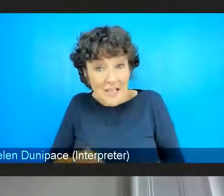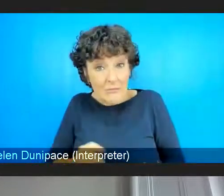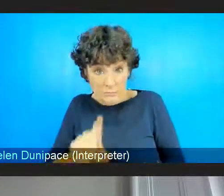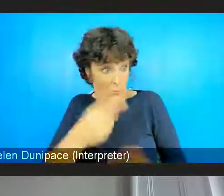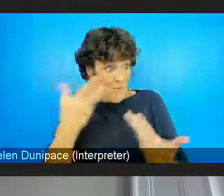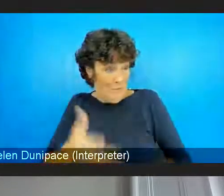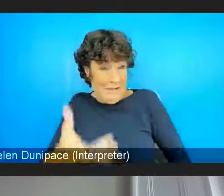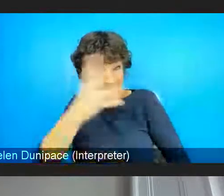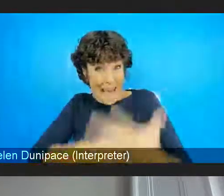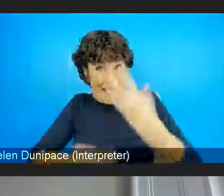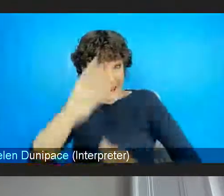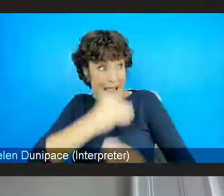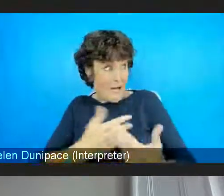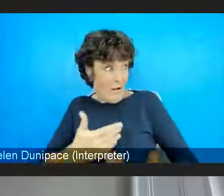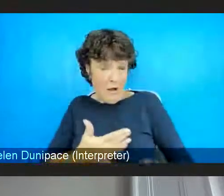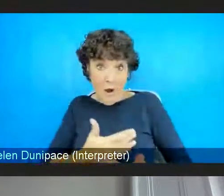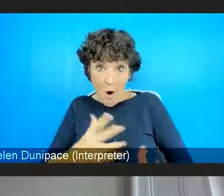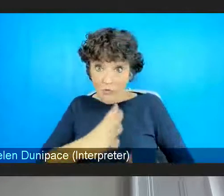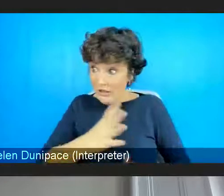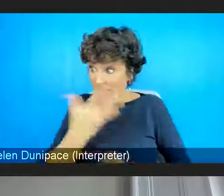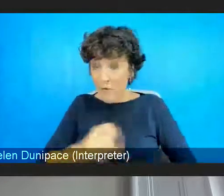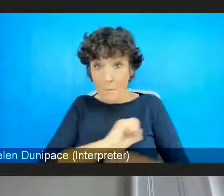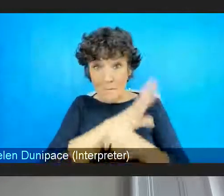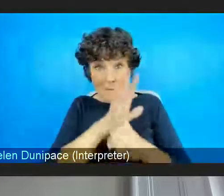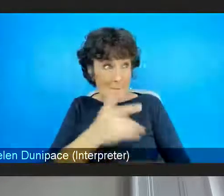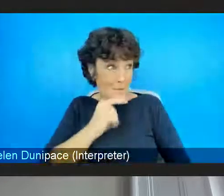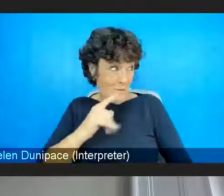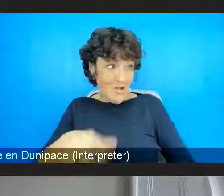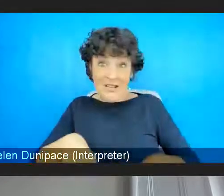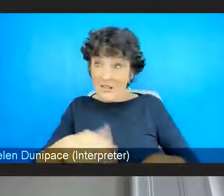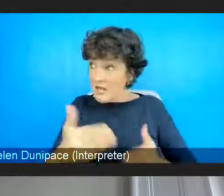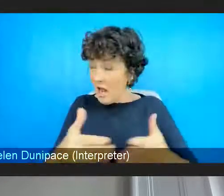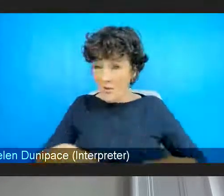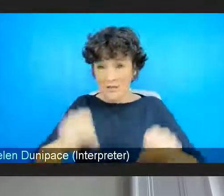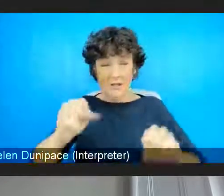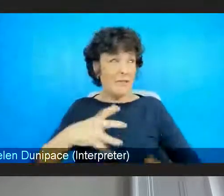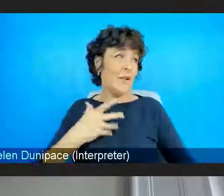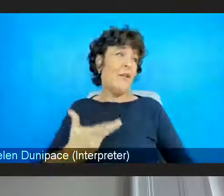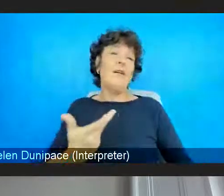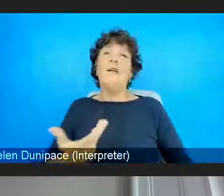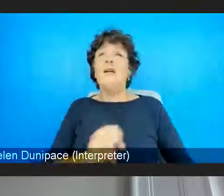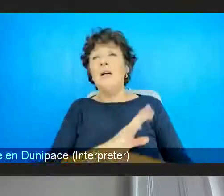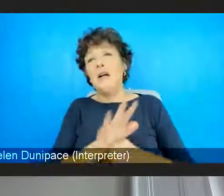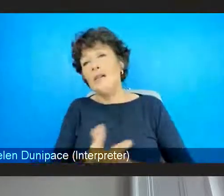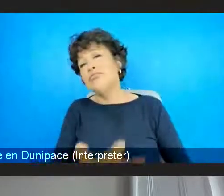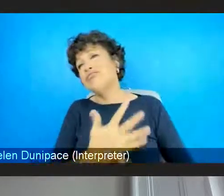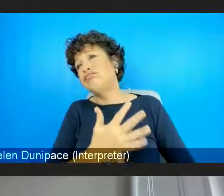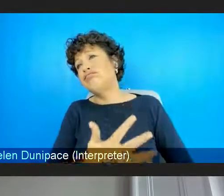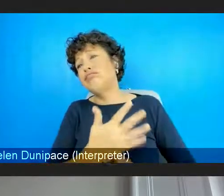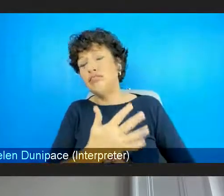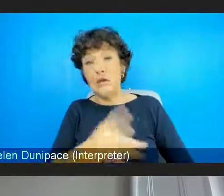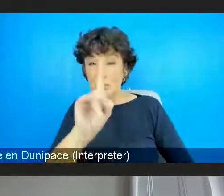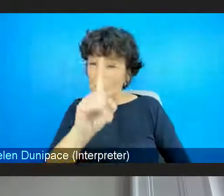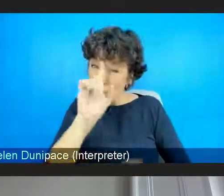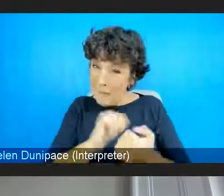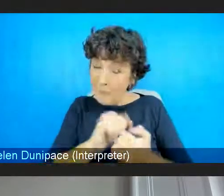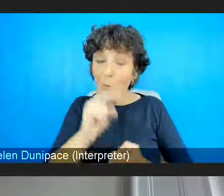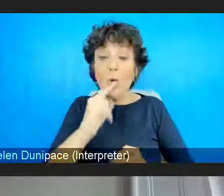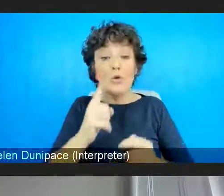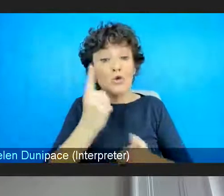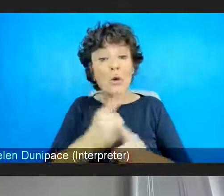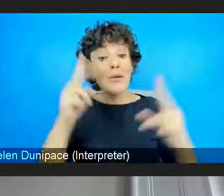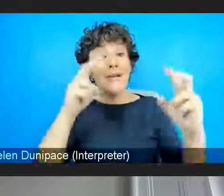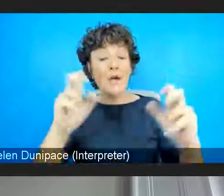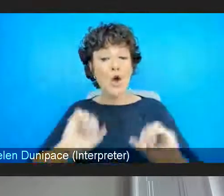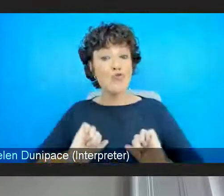are feeling the brunt of it. So that's why this question of green recovery, when we are talking about recovery, that it is a